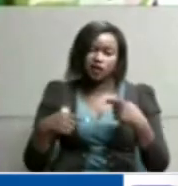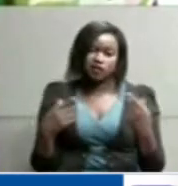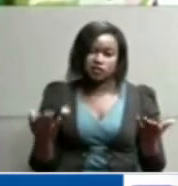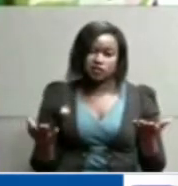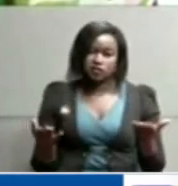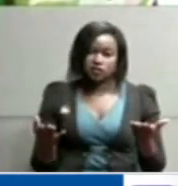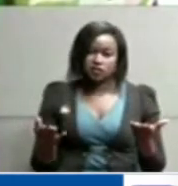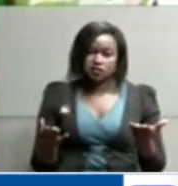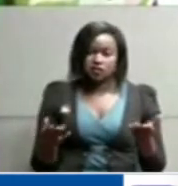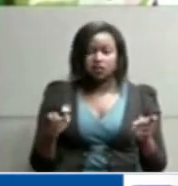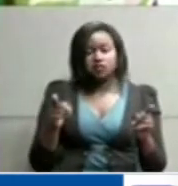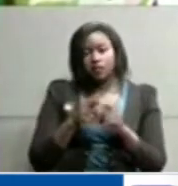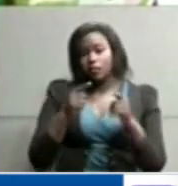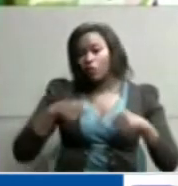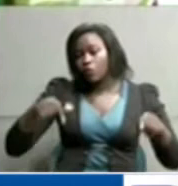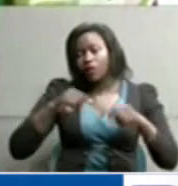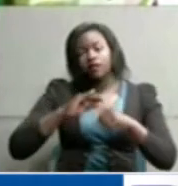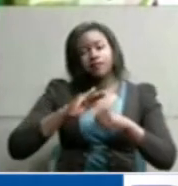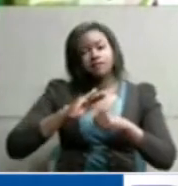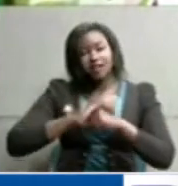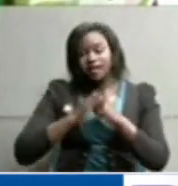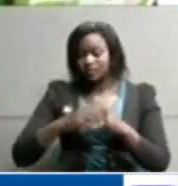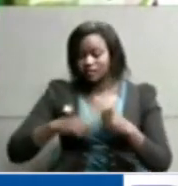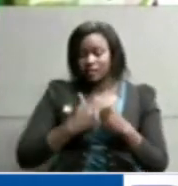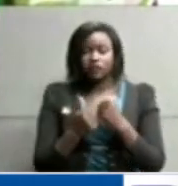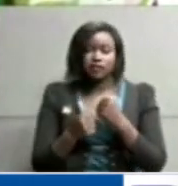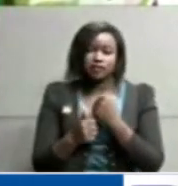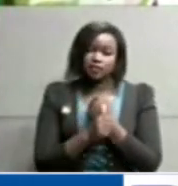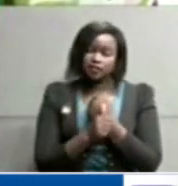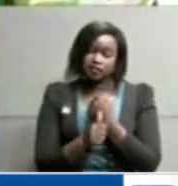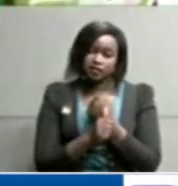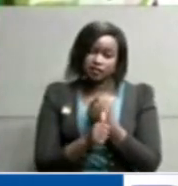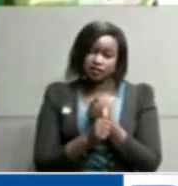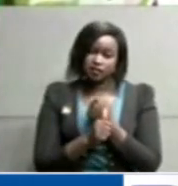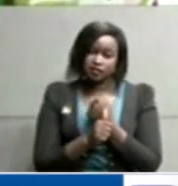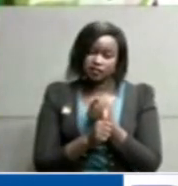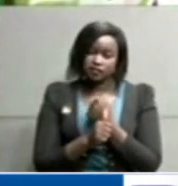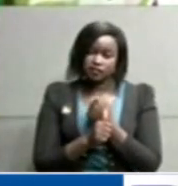And we are just endangering ourselves.